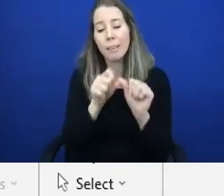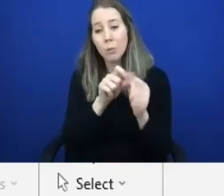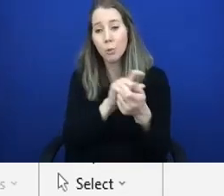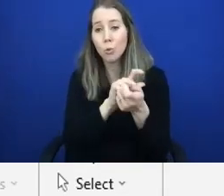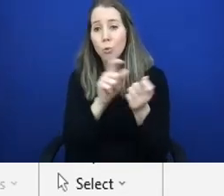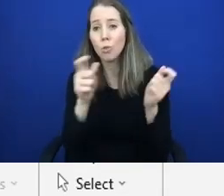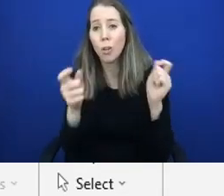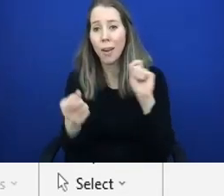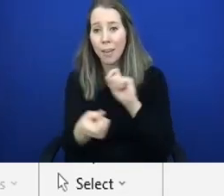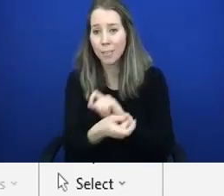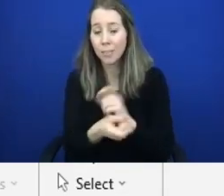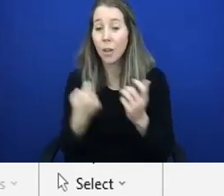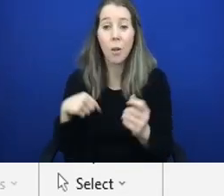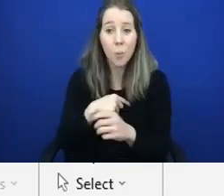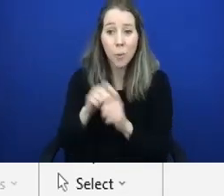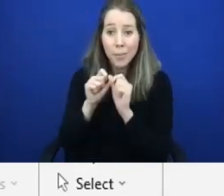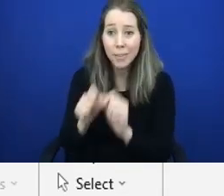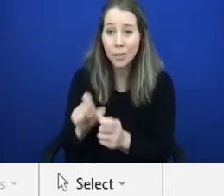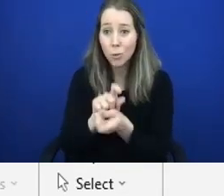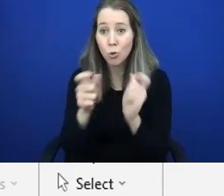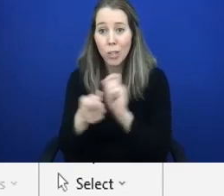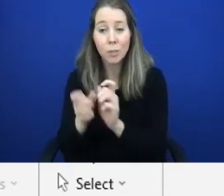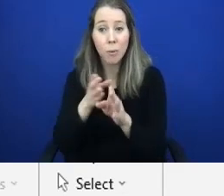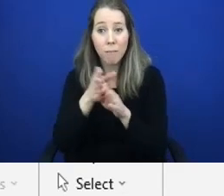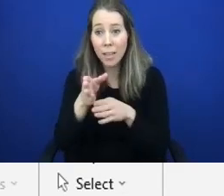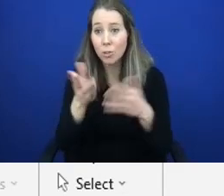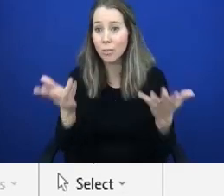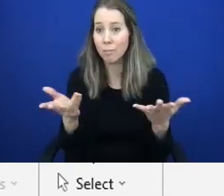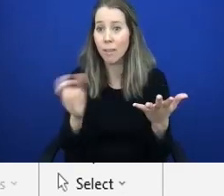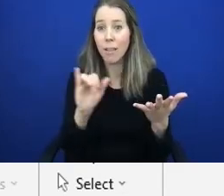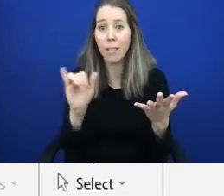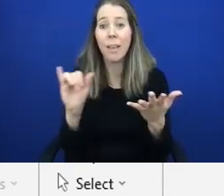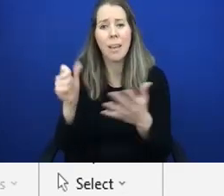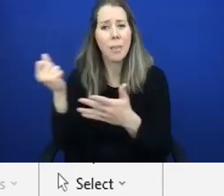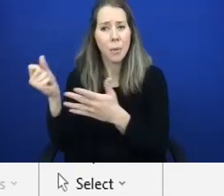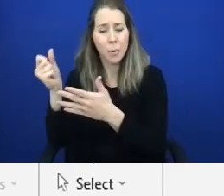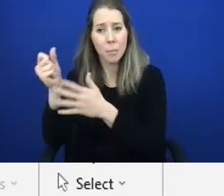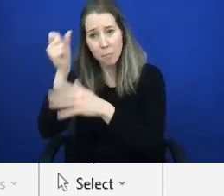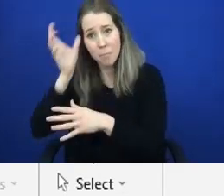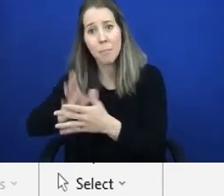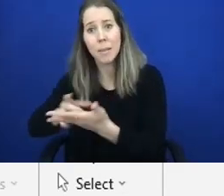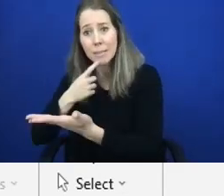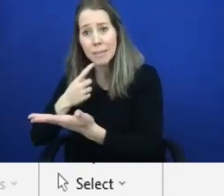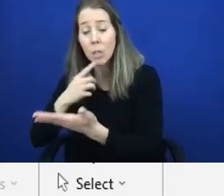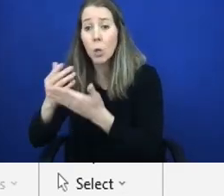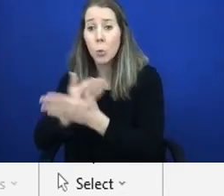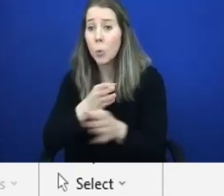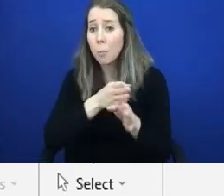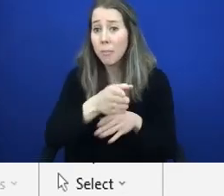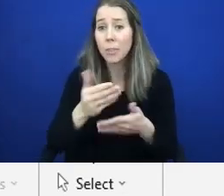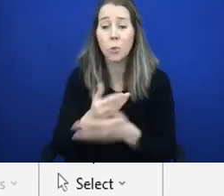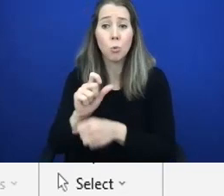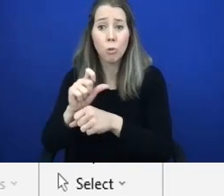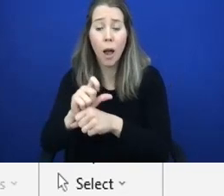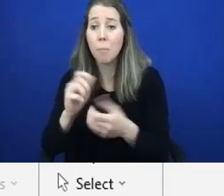as we continue to change professions, as Dick said, there's new professions, new jobs coming out.